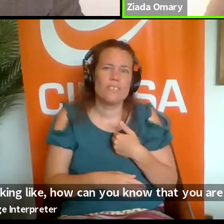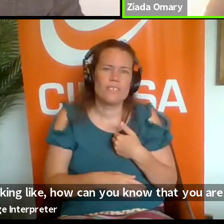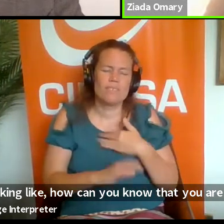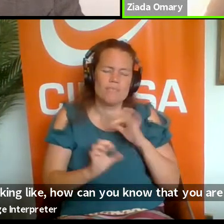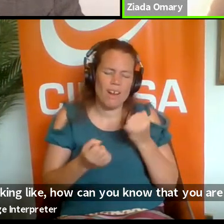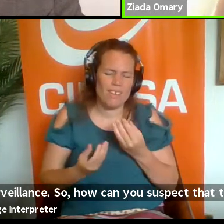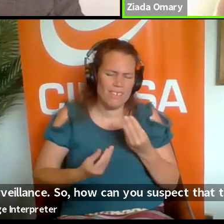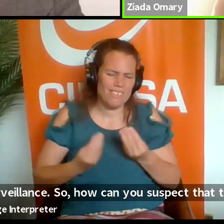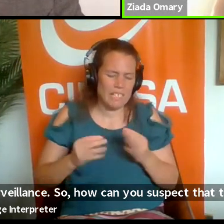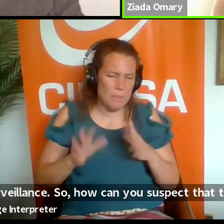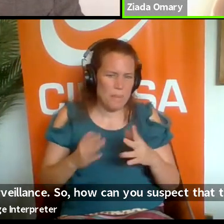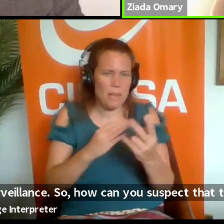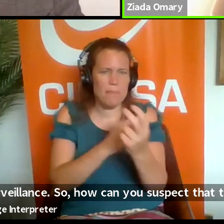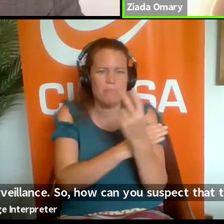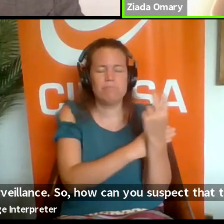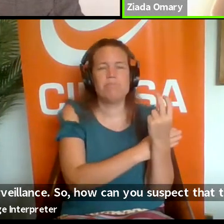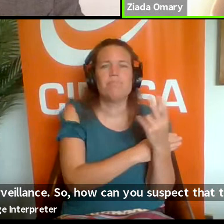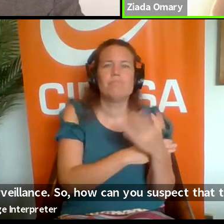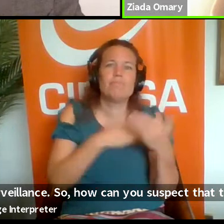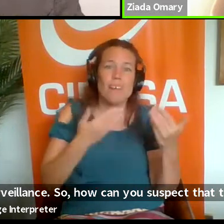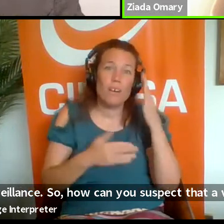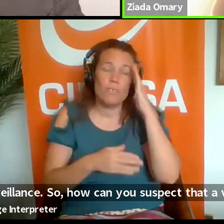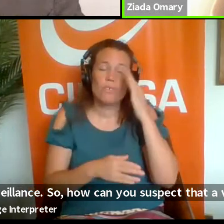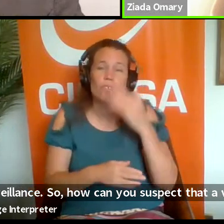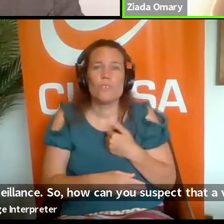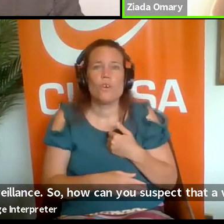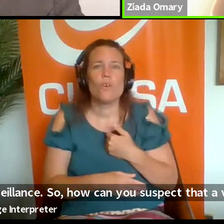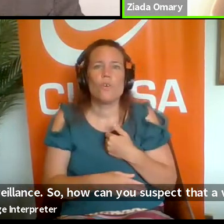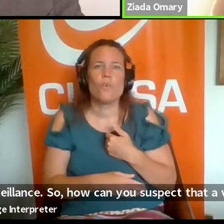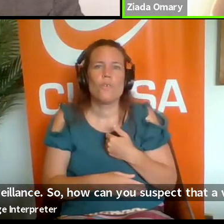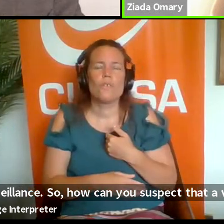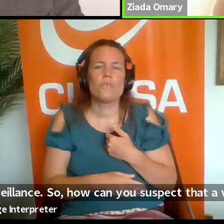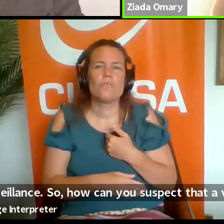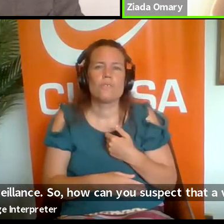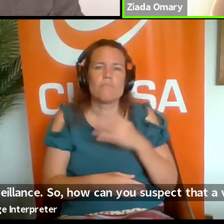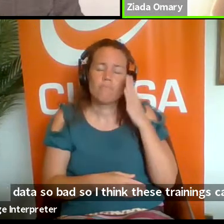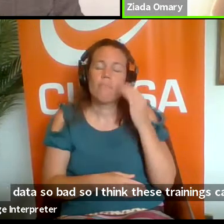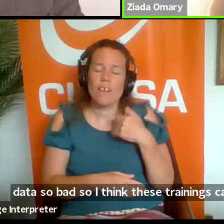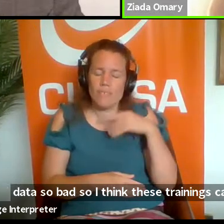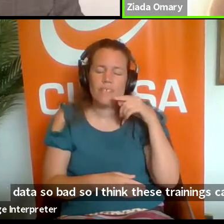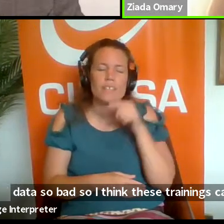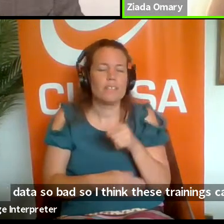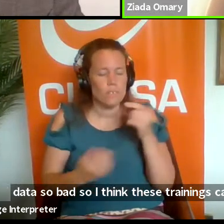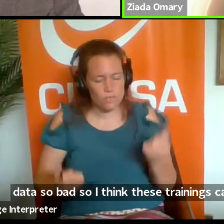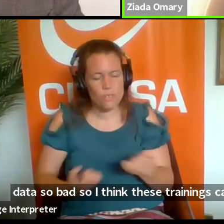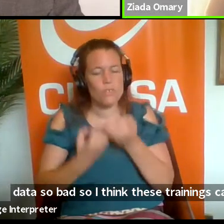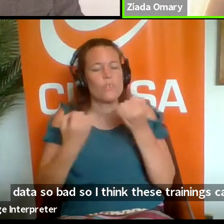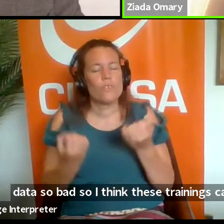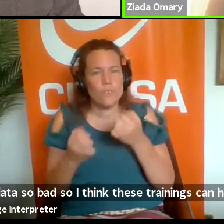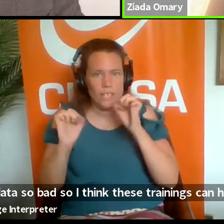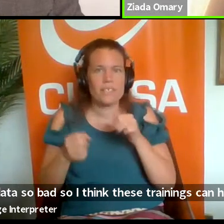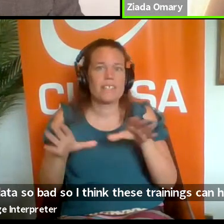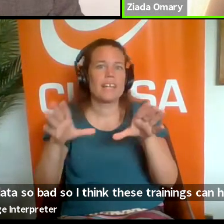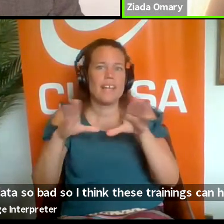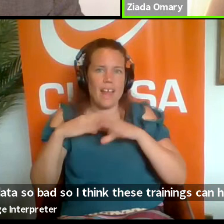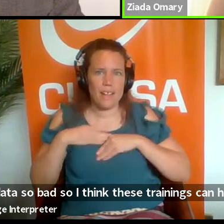you're a victim of digital surveillance? So I think these trainings can help that, but